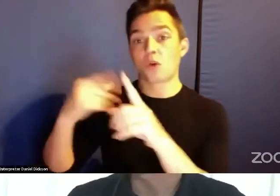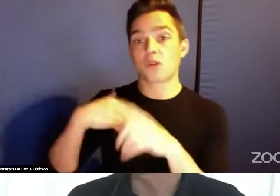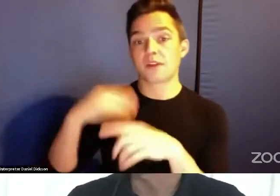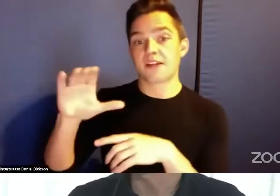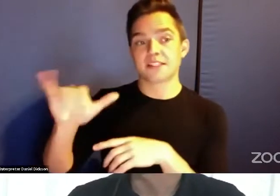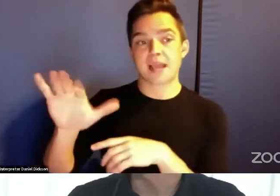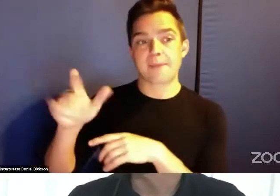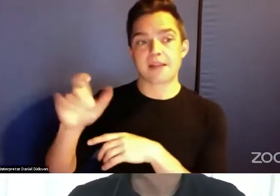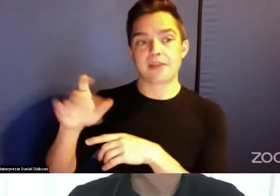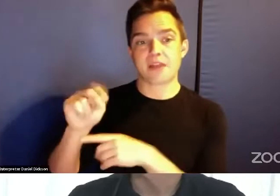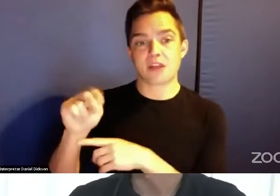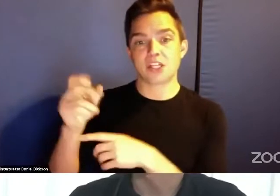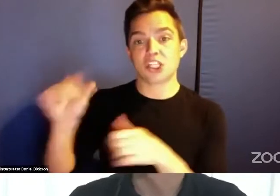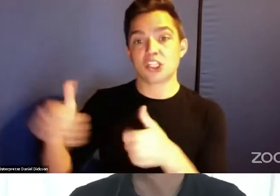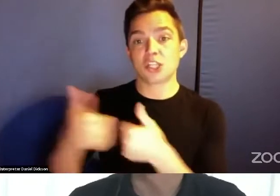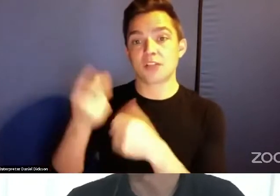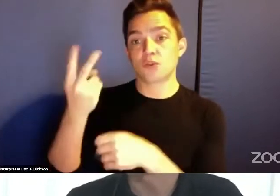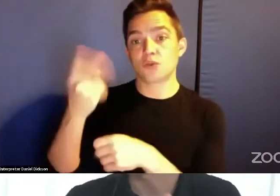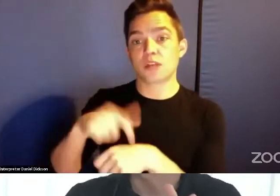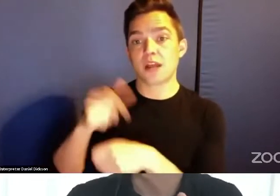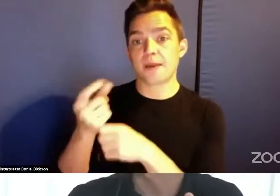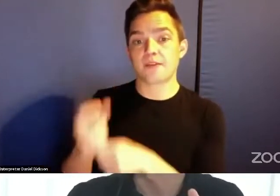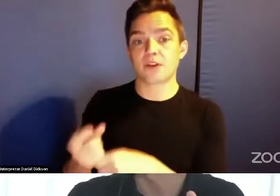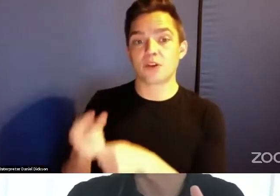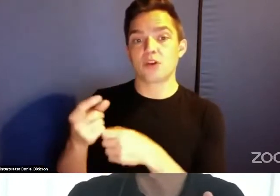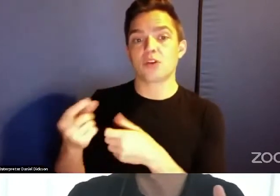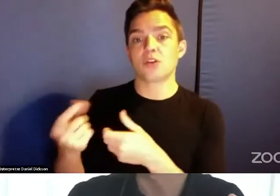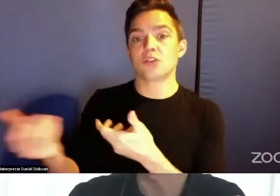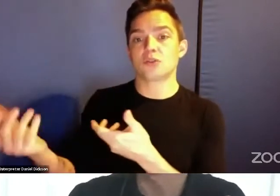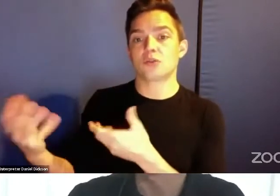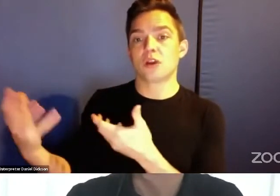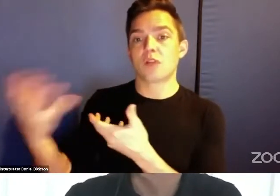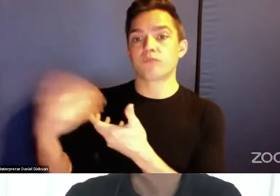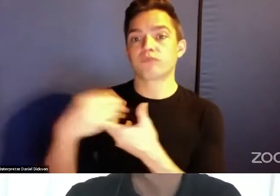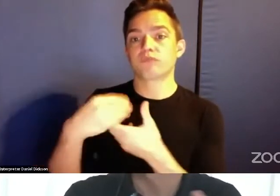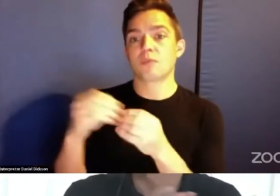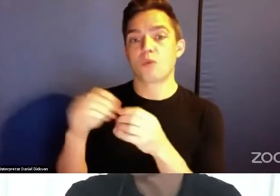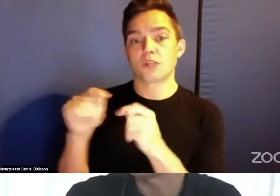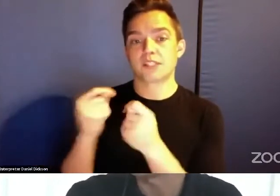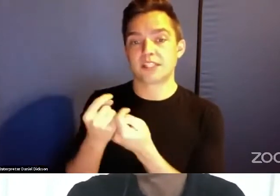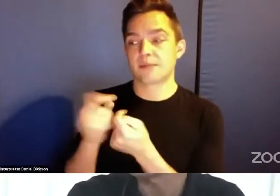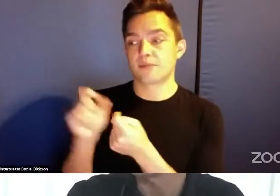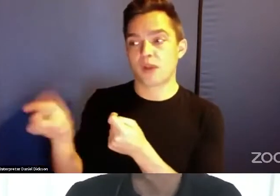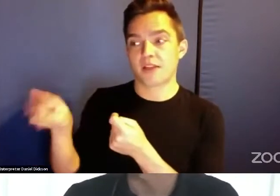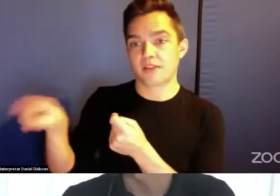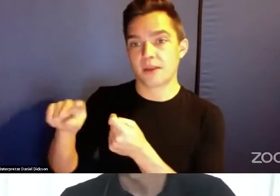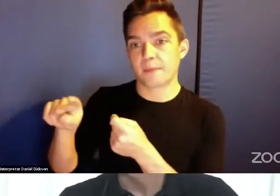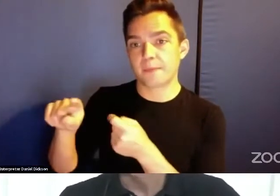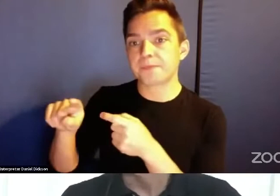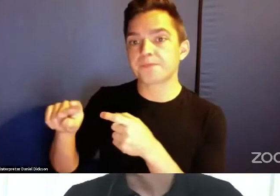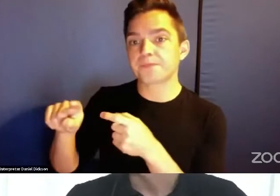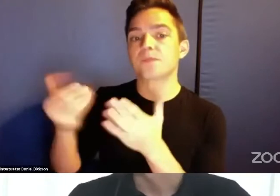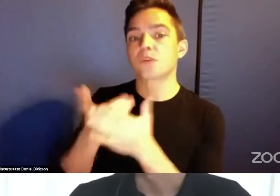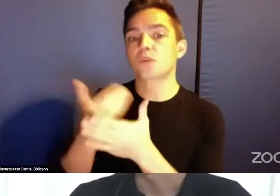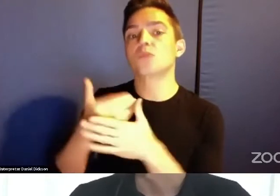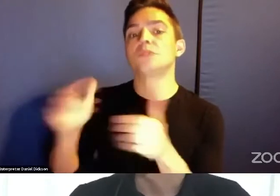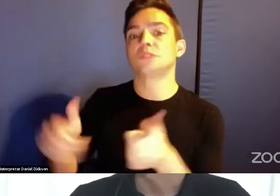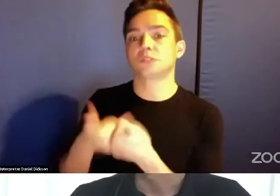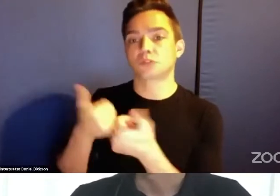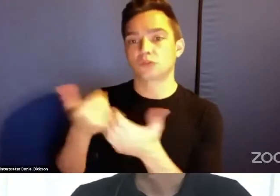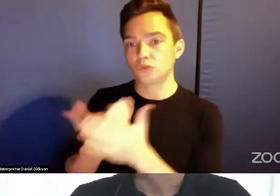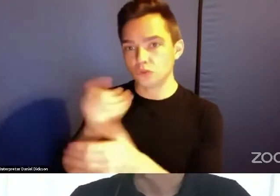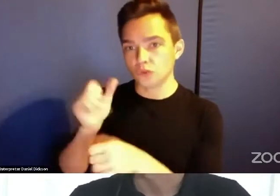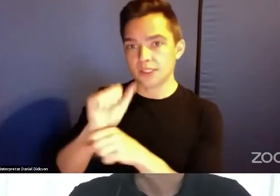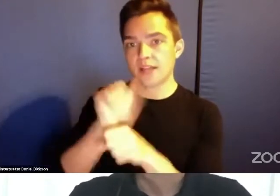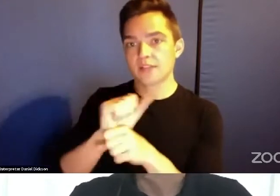even more teams, to also ask them to do the new challenges, the new task from the new rules book. And